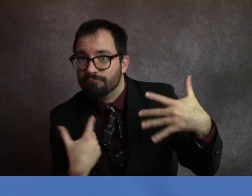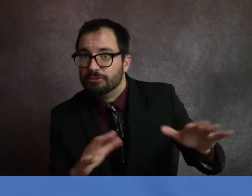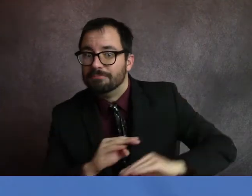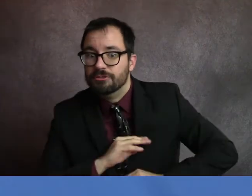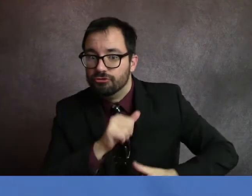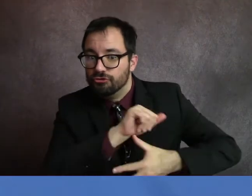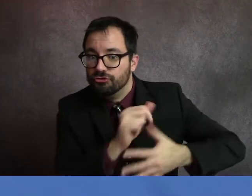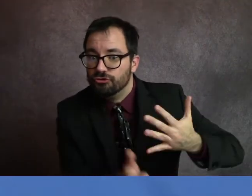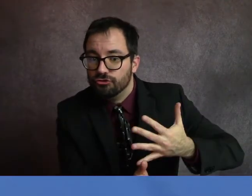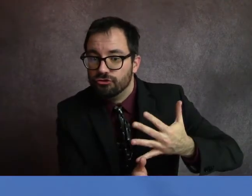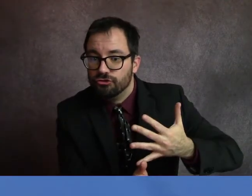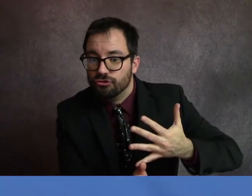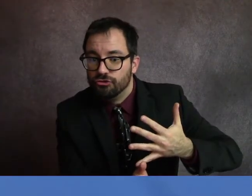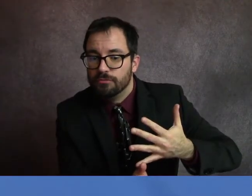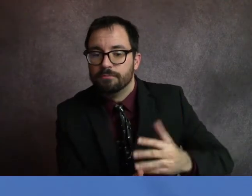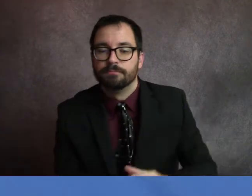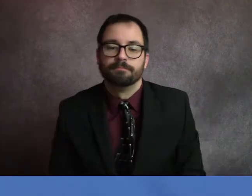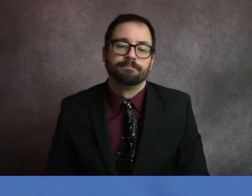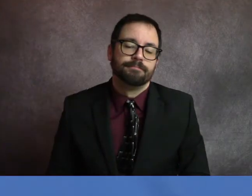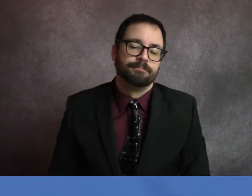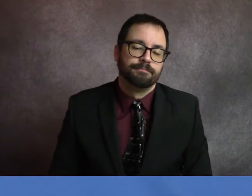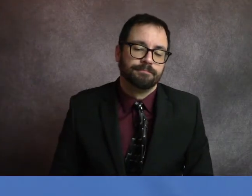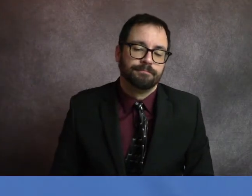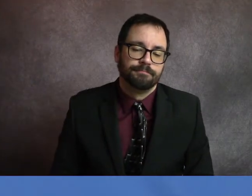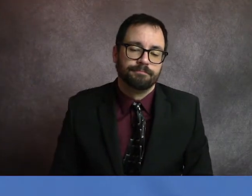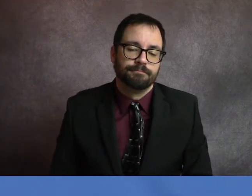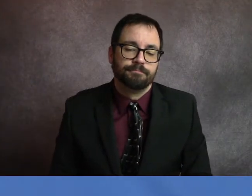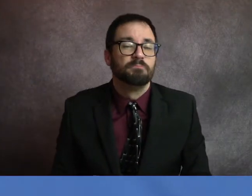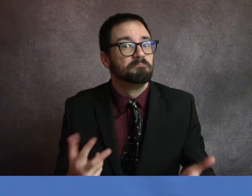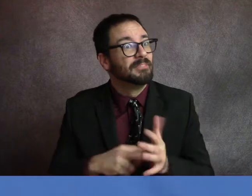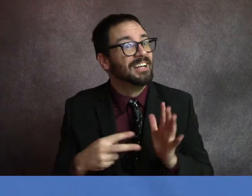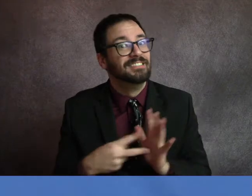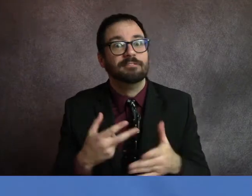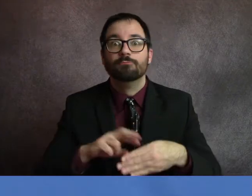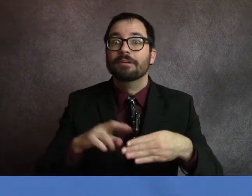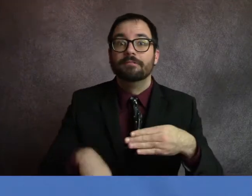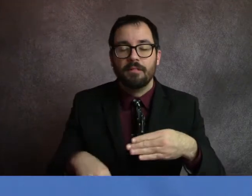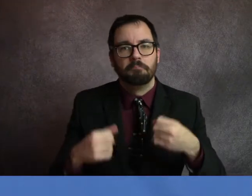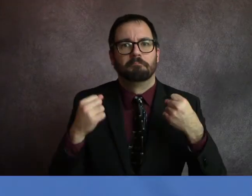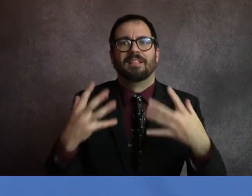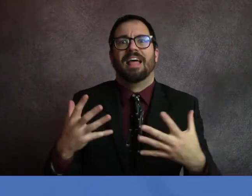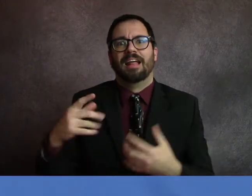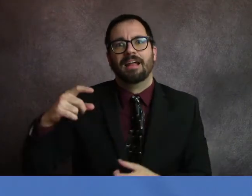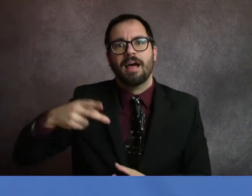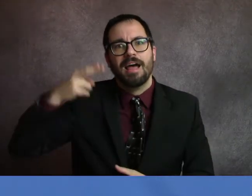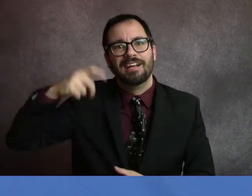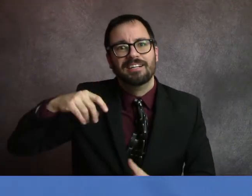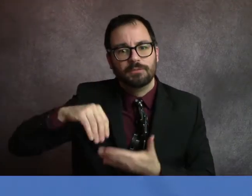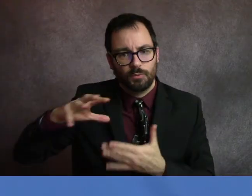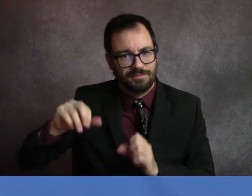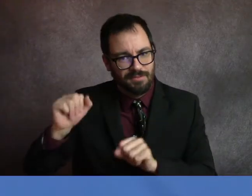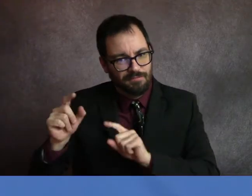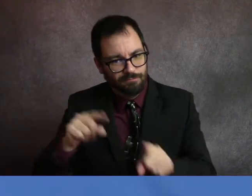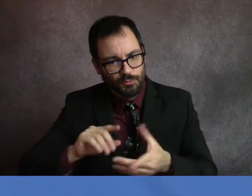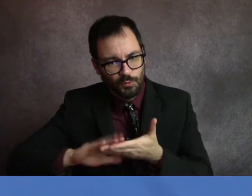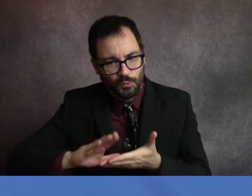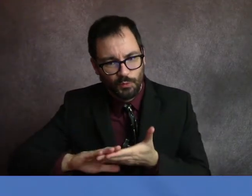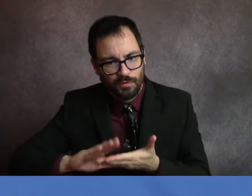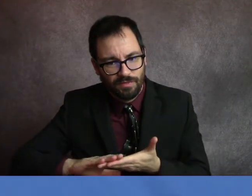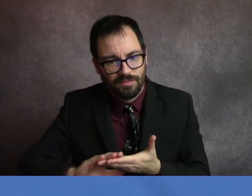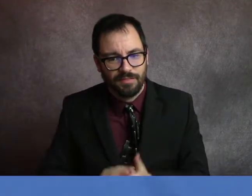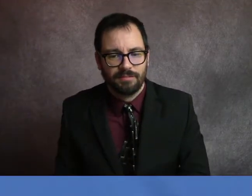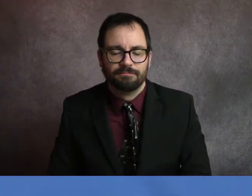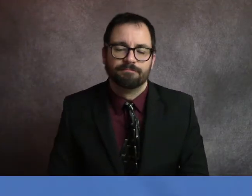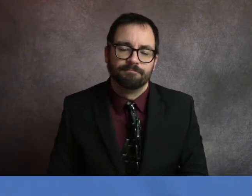in the schools that we opened today. The result is that today, many more high-need students and their dedicated teachers